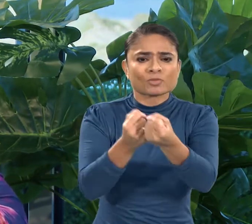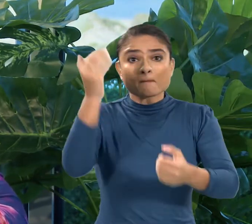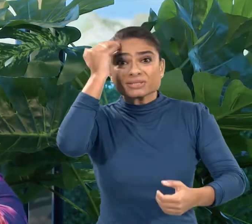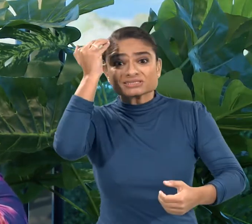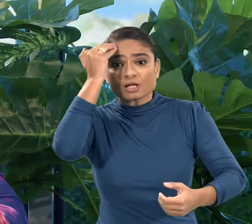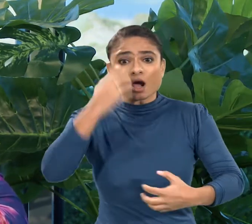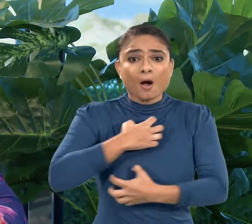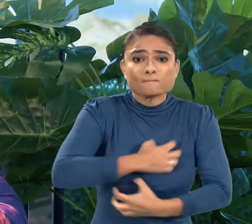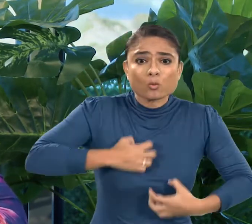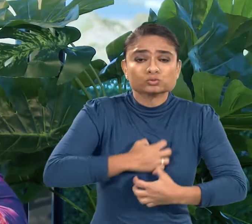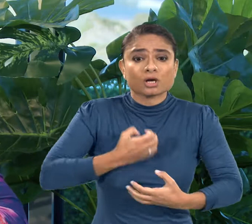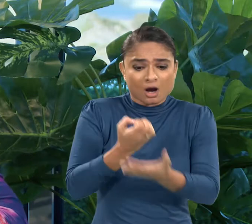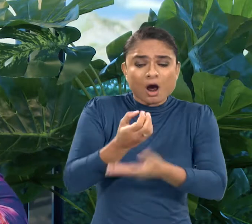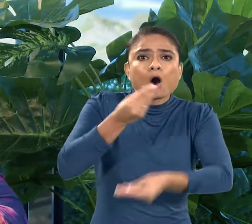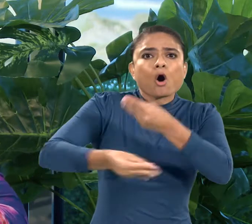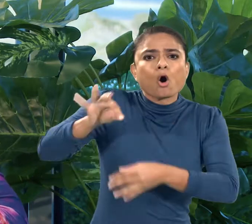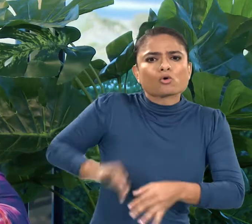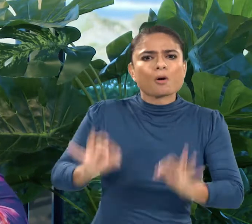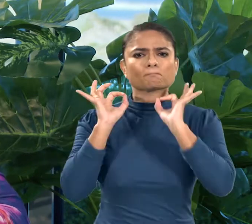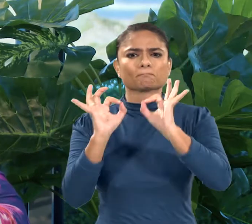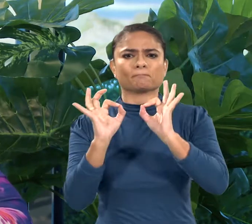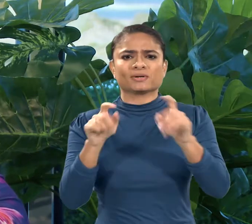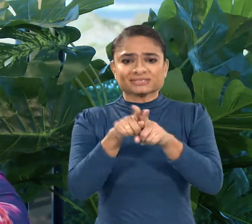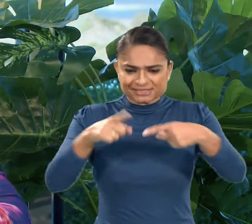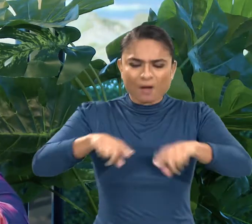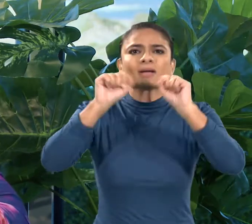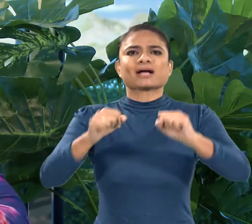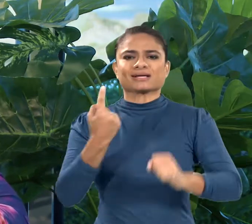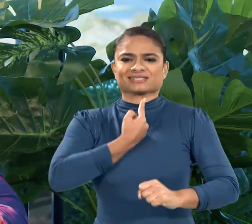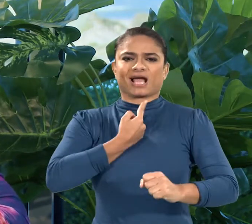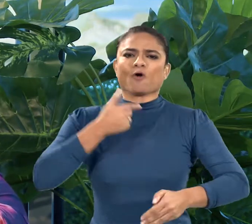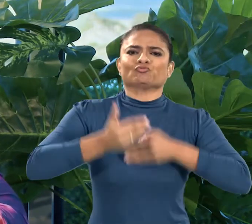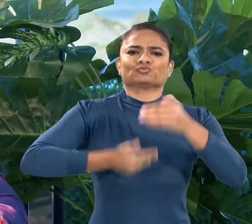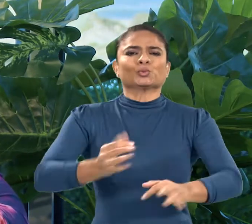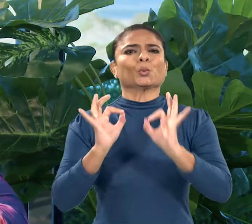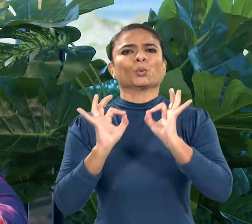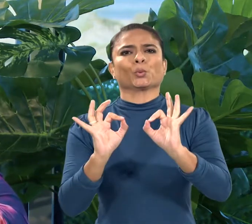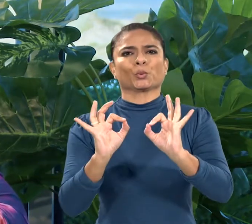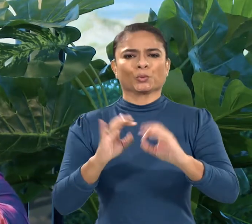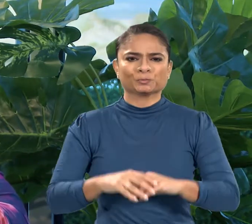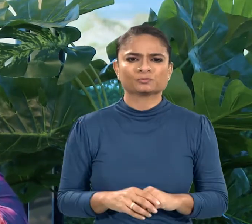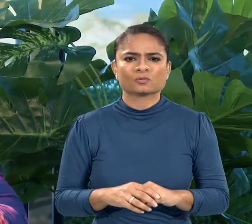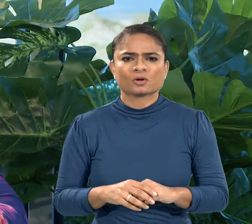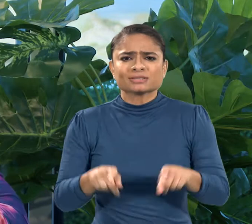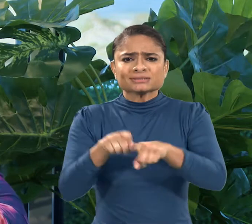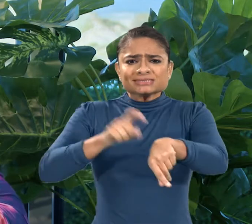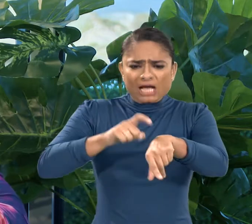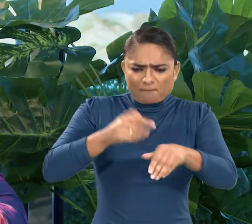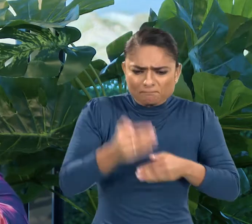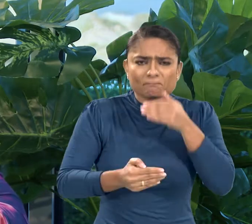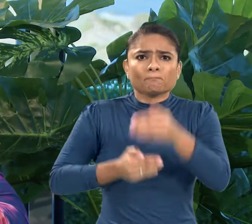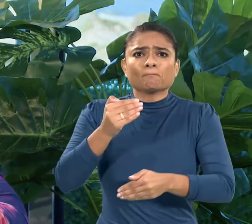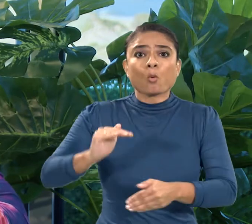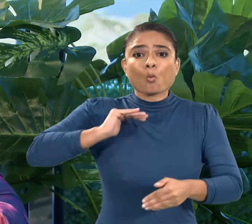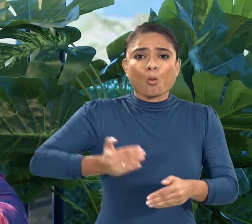mental, emotional, and economic well-being so that they too can become the best versions of themselves. The time has come to